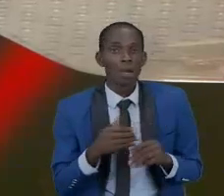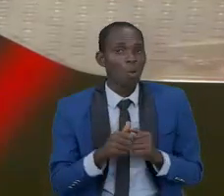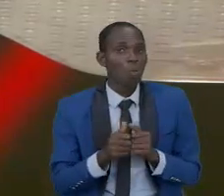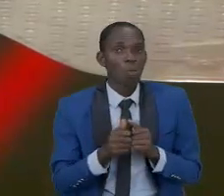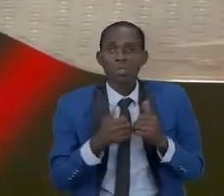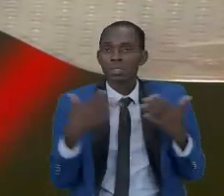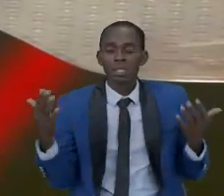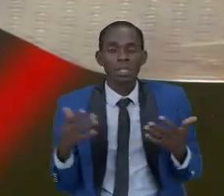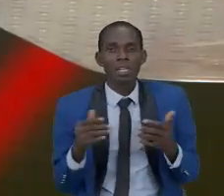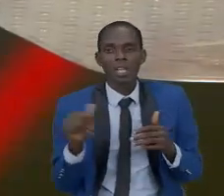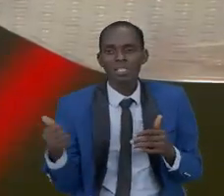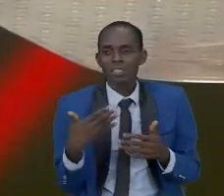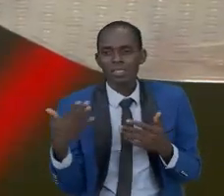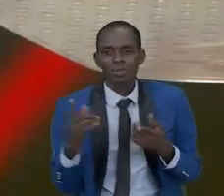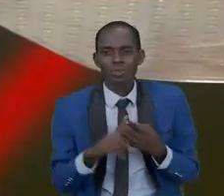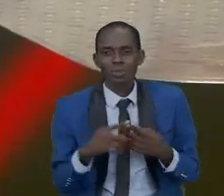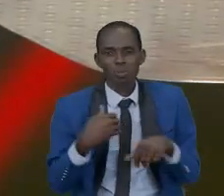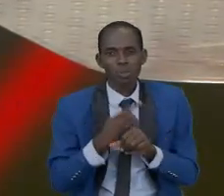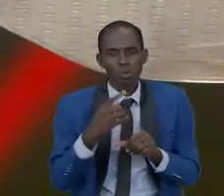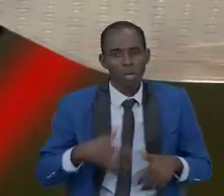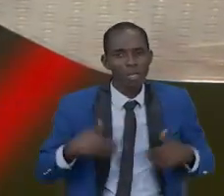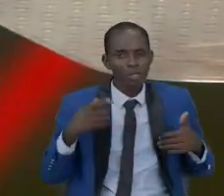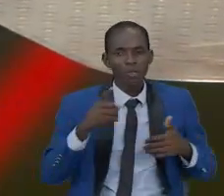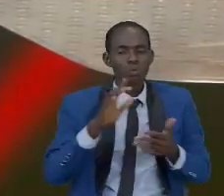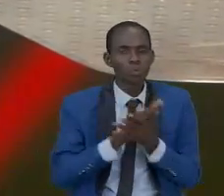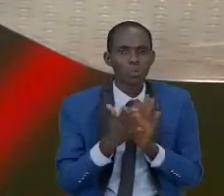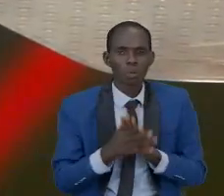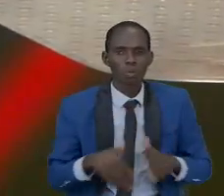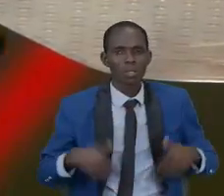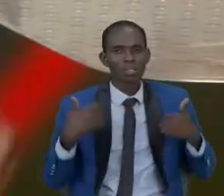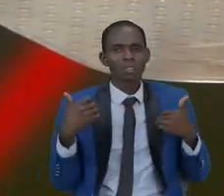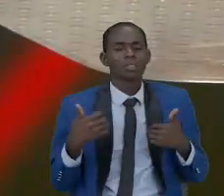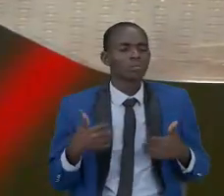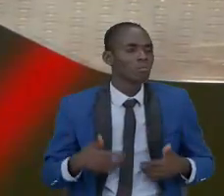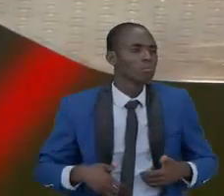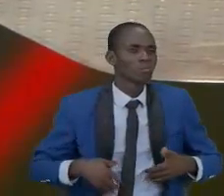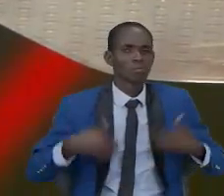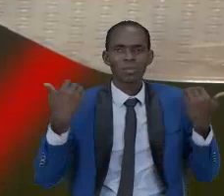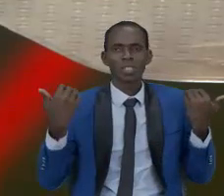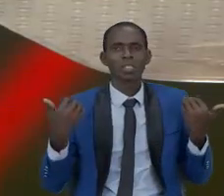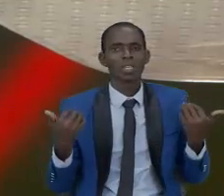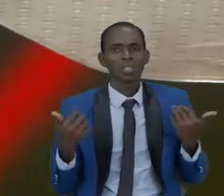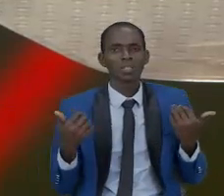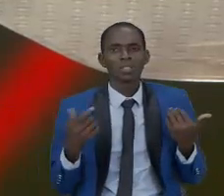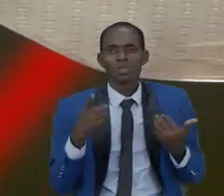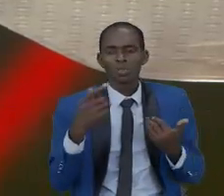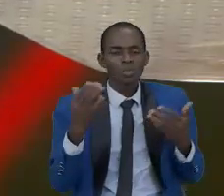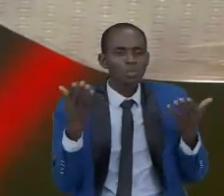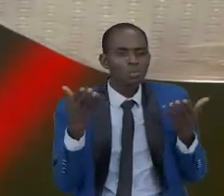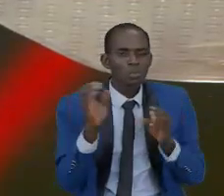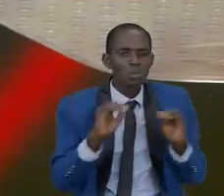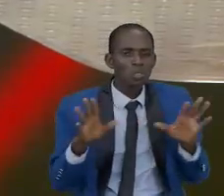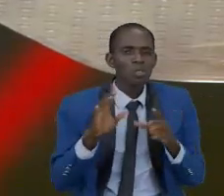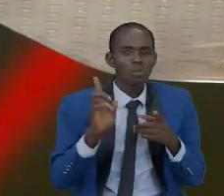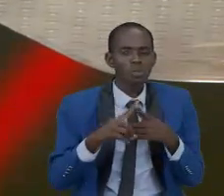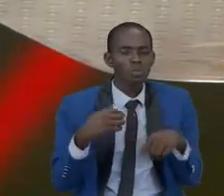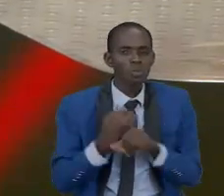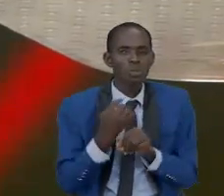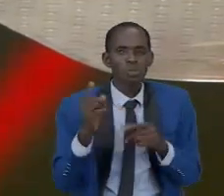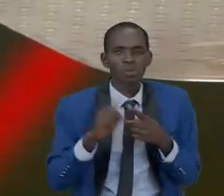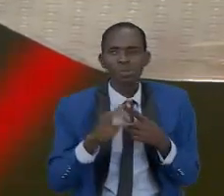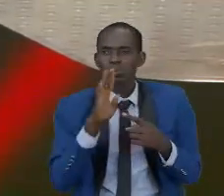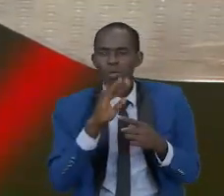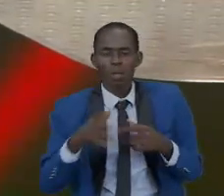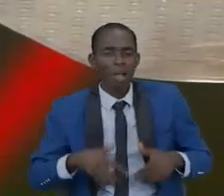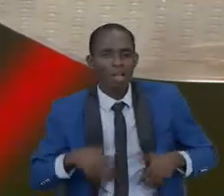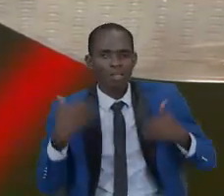to be angry about you get angry nothing to be furious about you get furious nothing to you know shouted but be worried